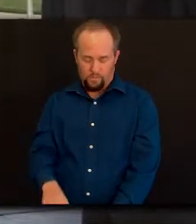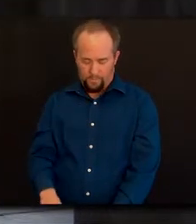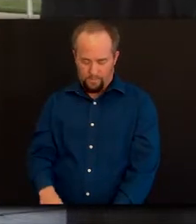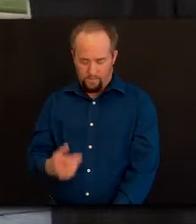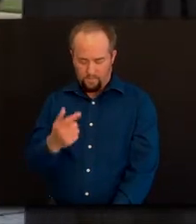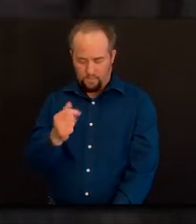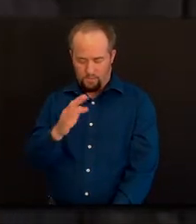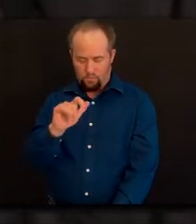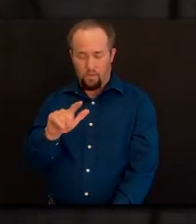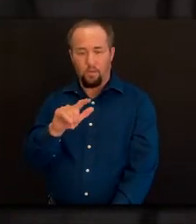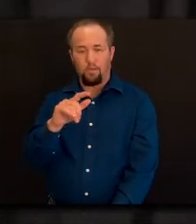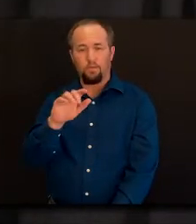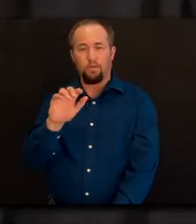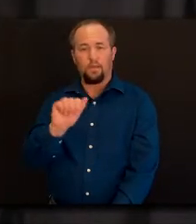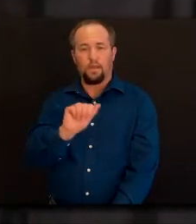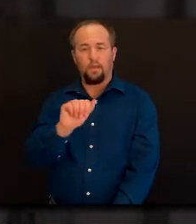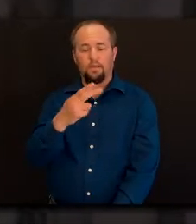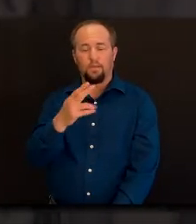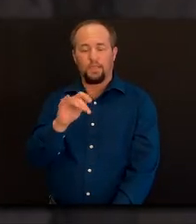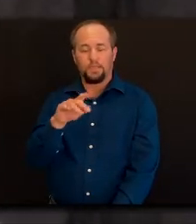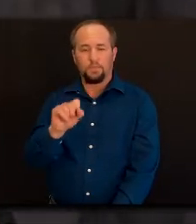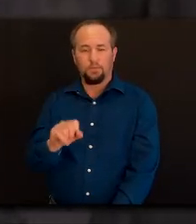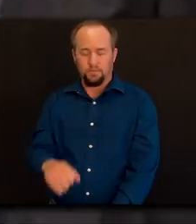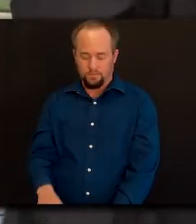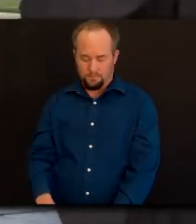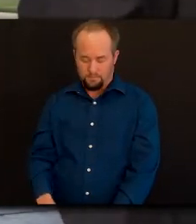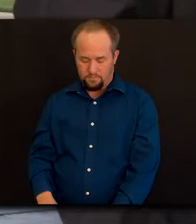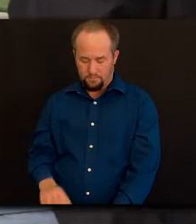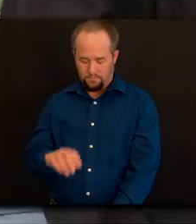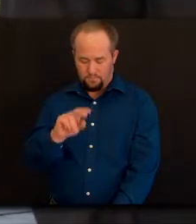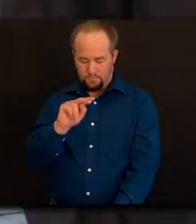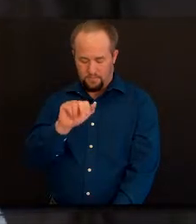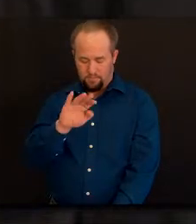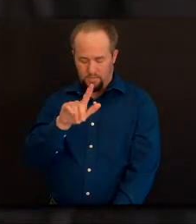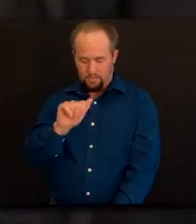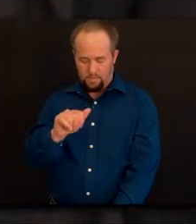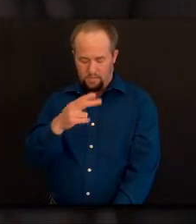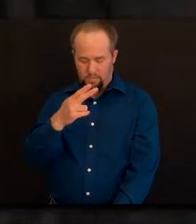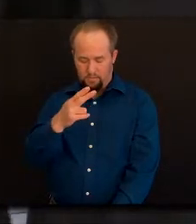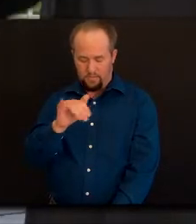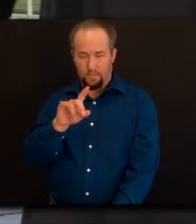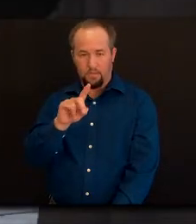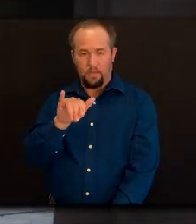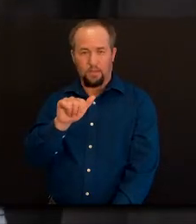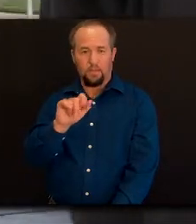Gabrielle A. Hicks. Nabila Hidayat.